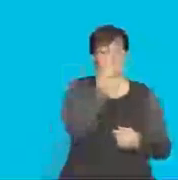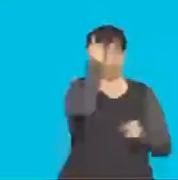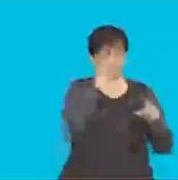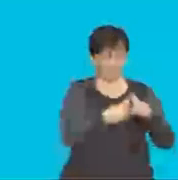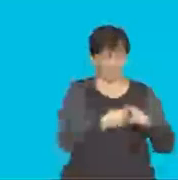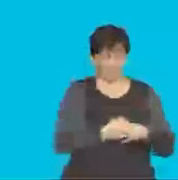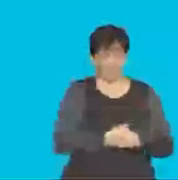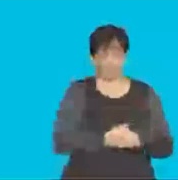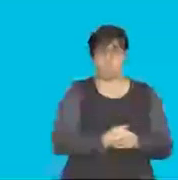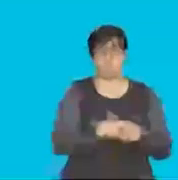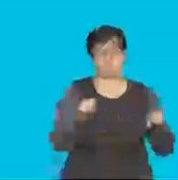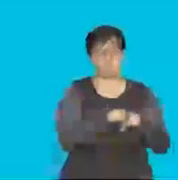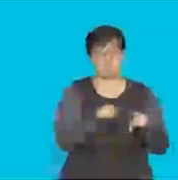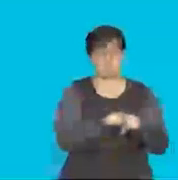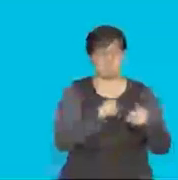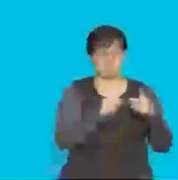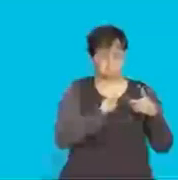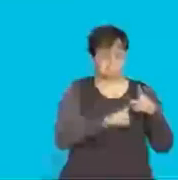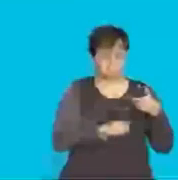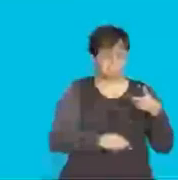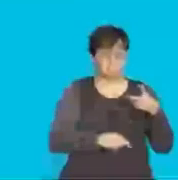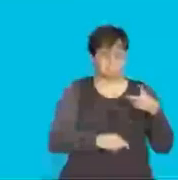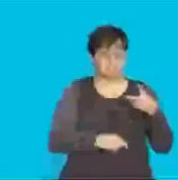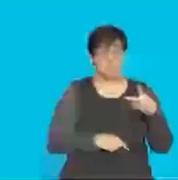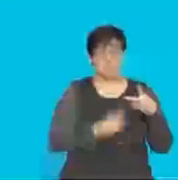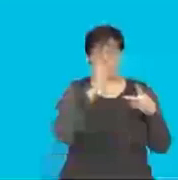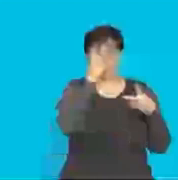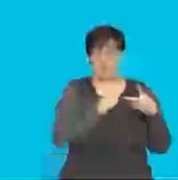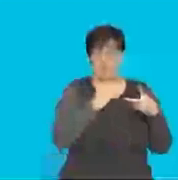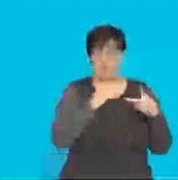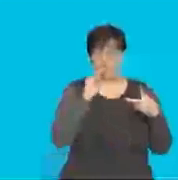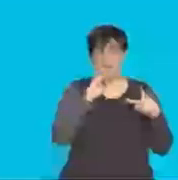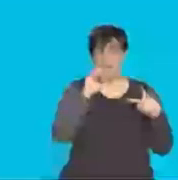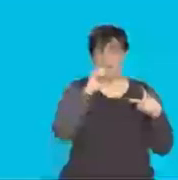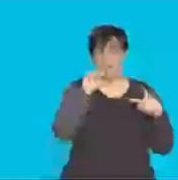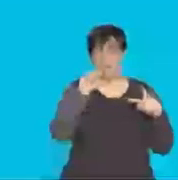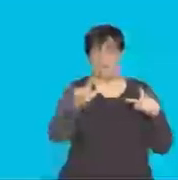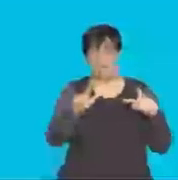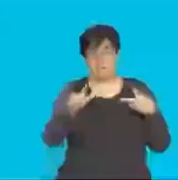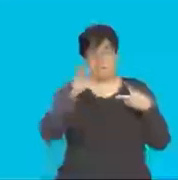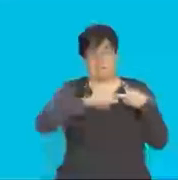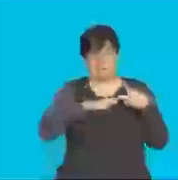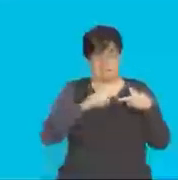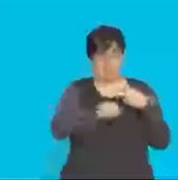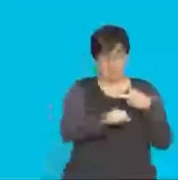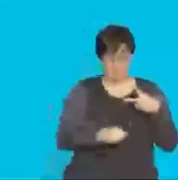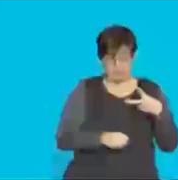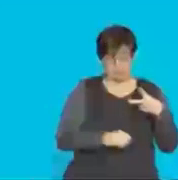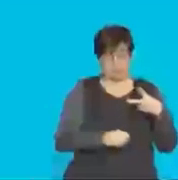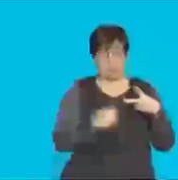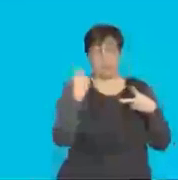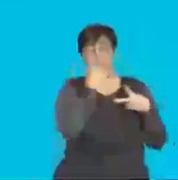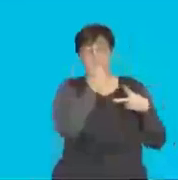cross, and they produced a black foal on the second cross. We know that white can only